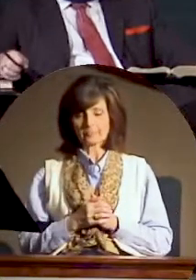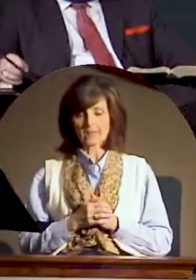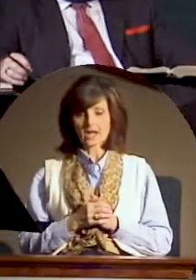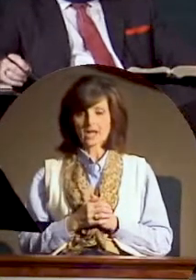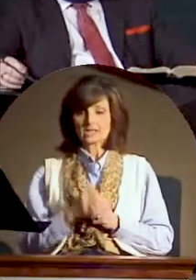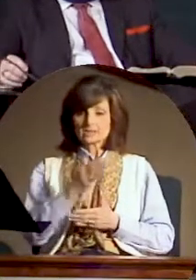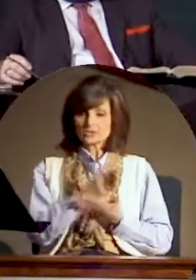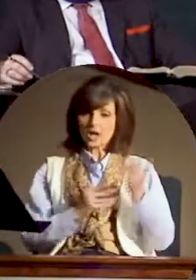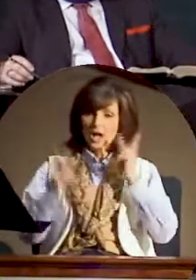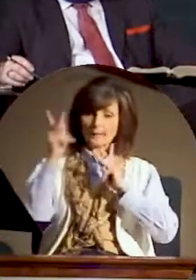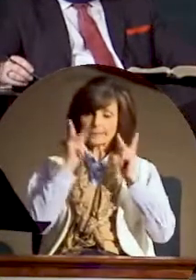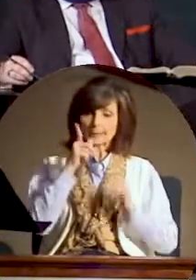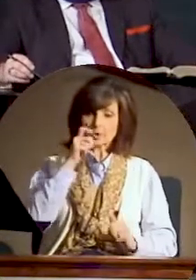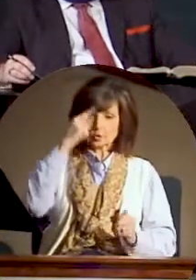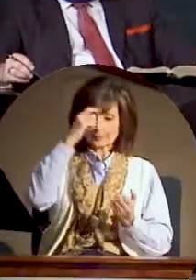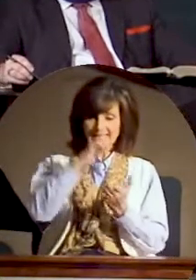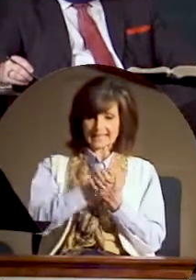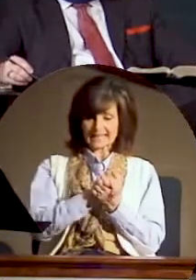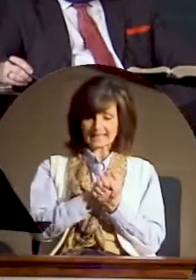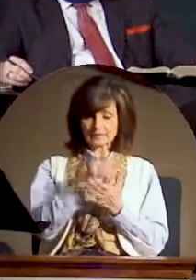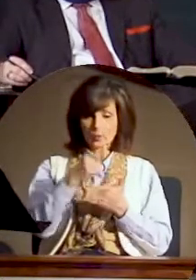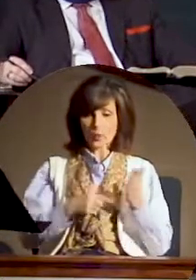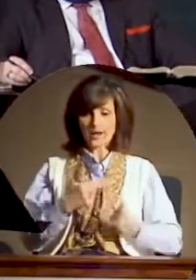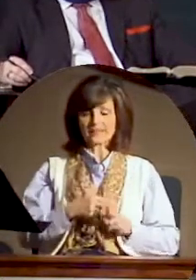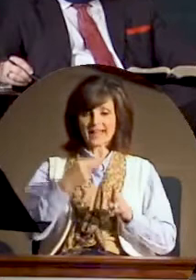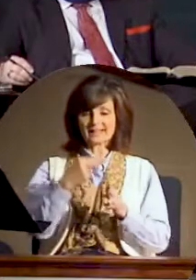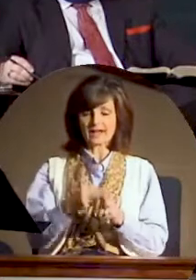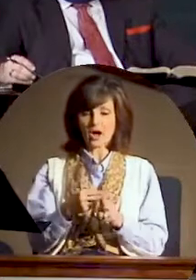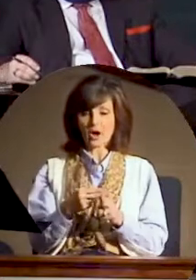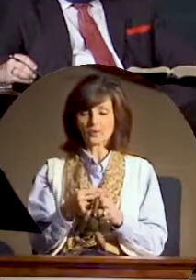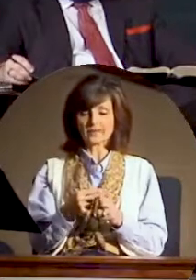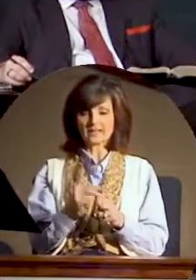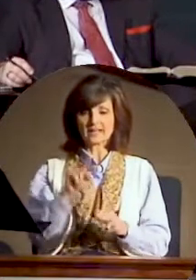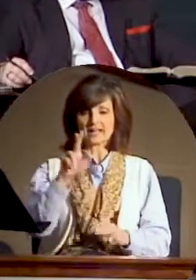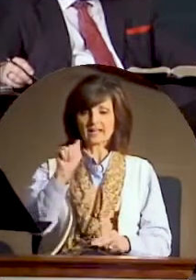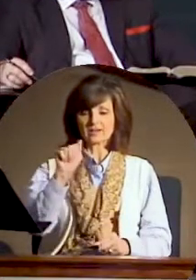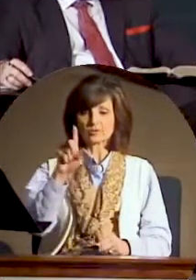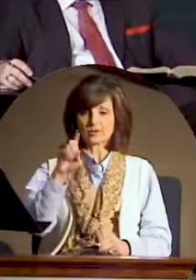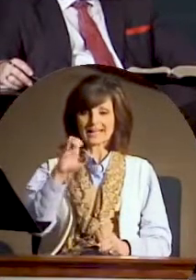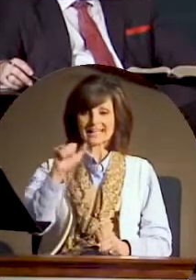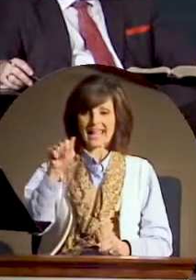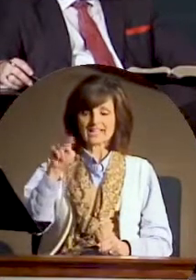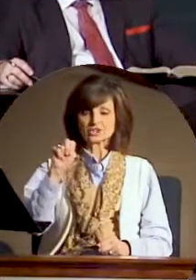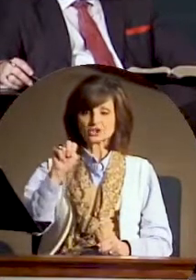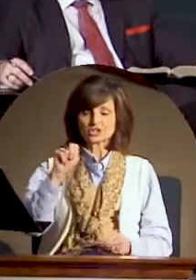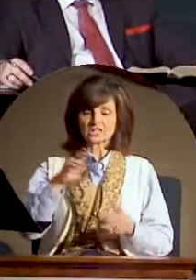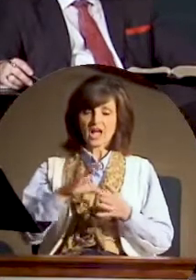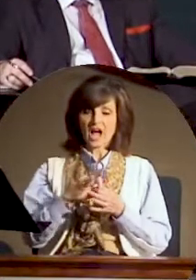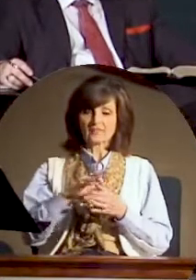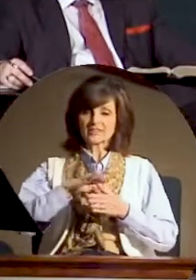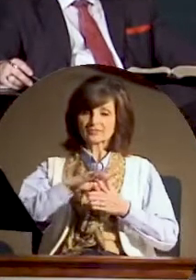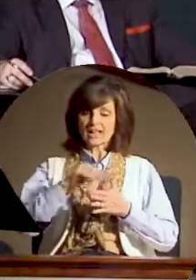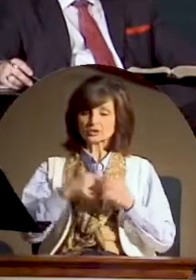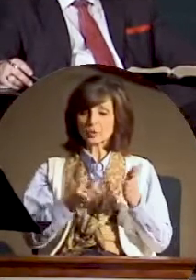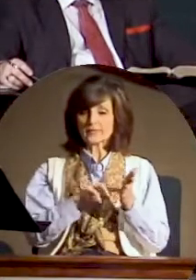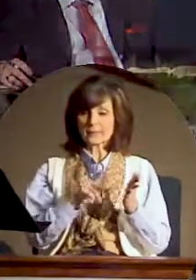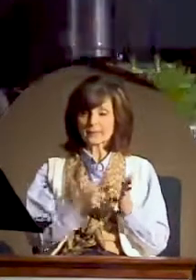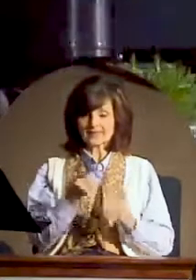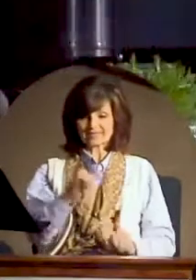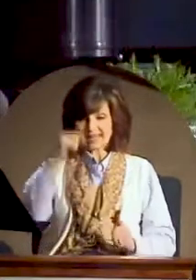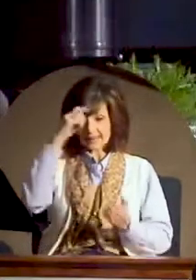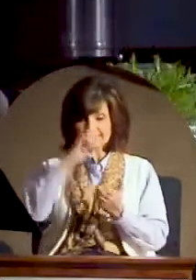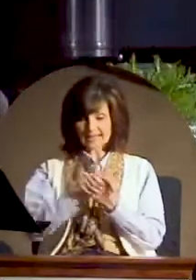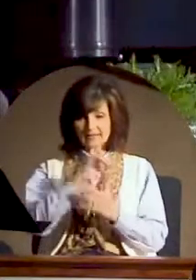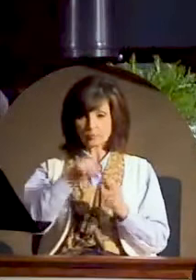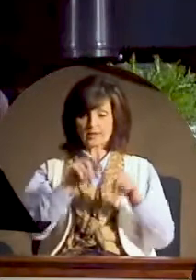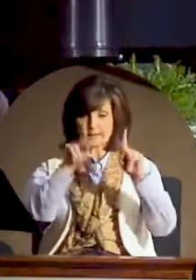there are some people who believe in what they call the eradication of the flesh. What that simply means is they believe that